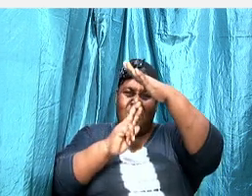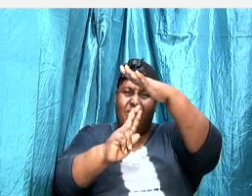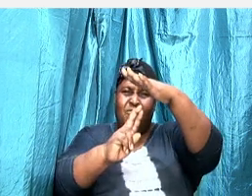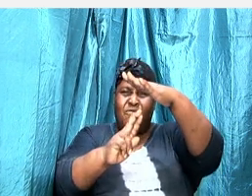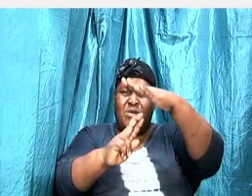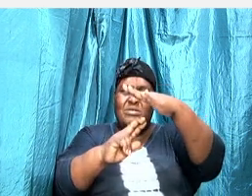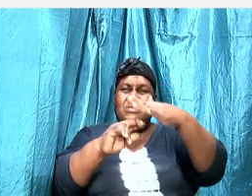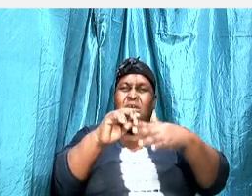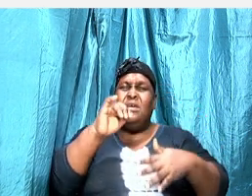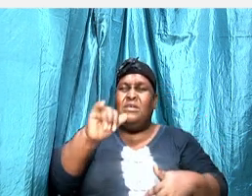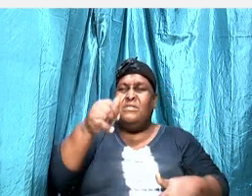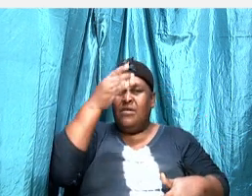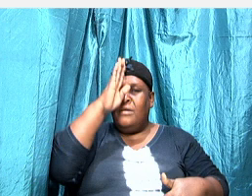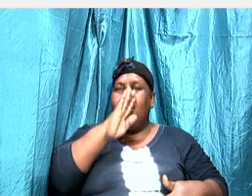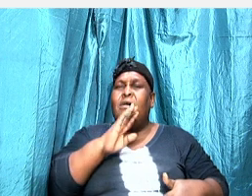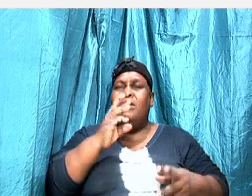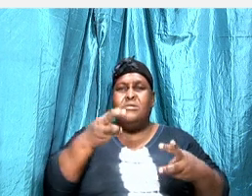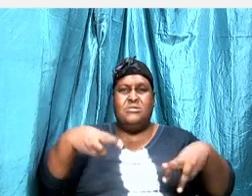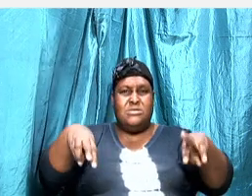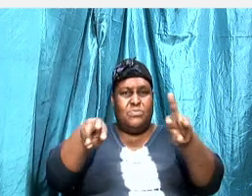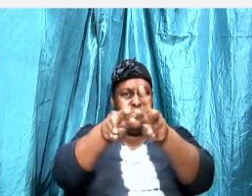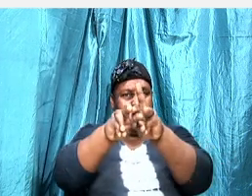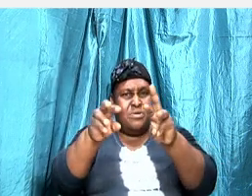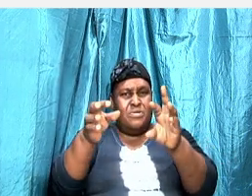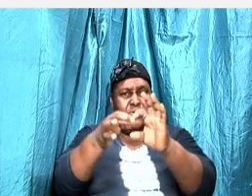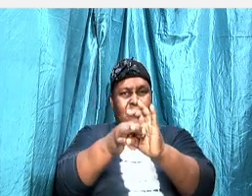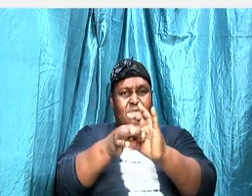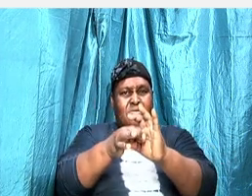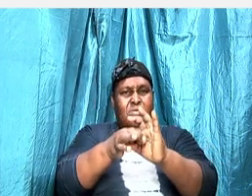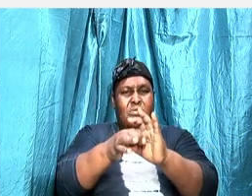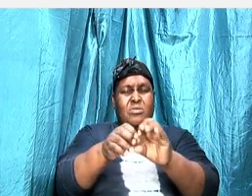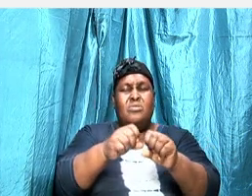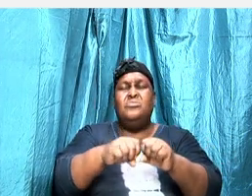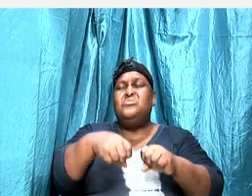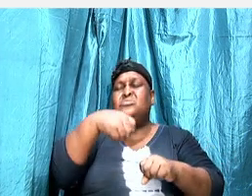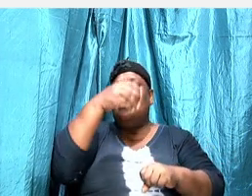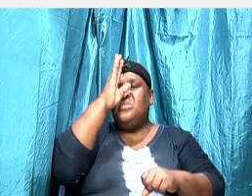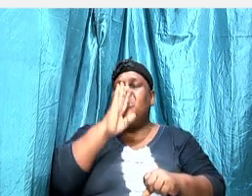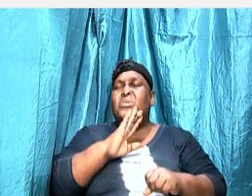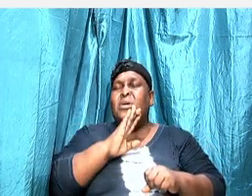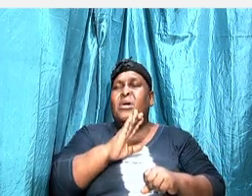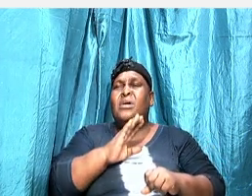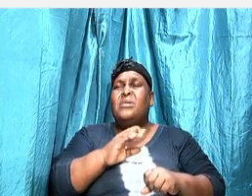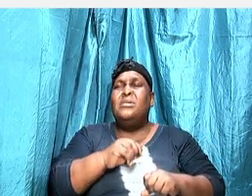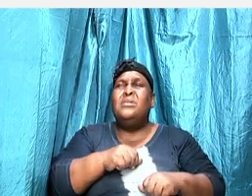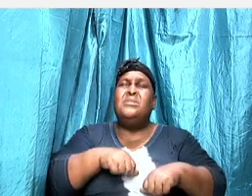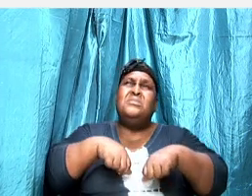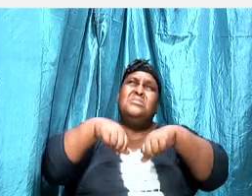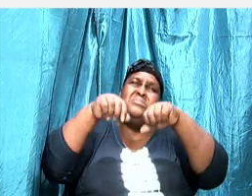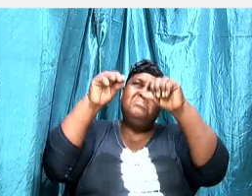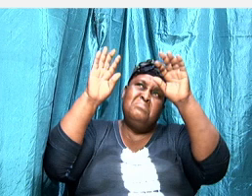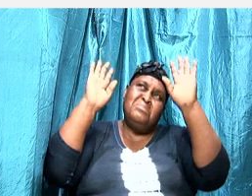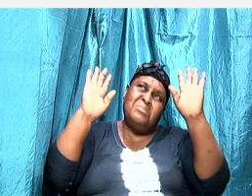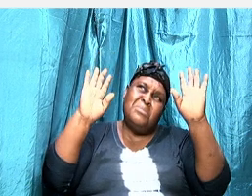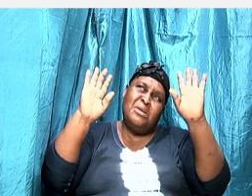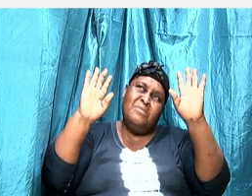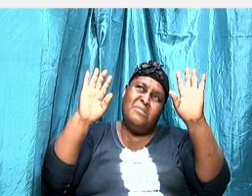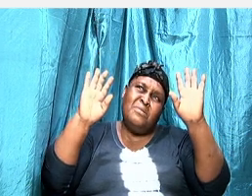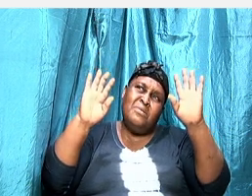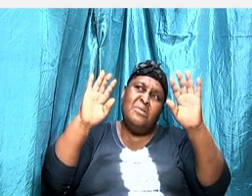it deserved. And so God gave them up, as it were, you know, to their